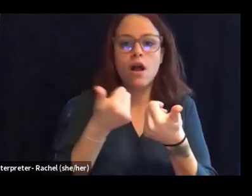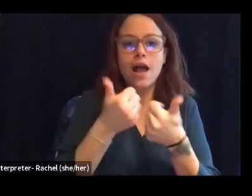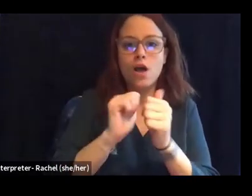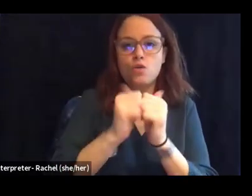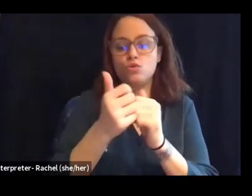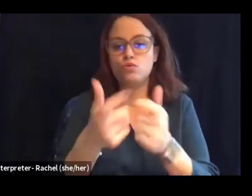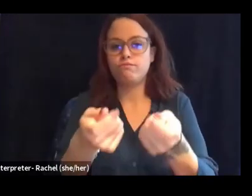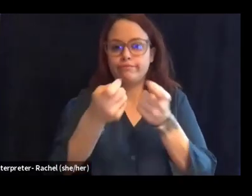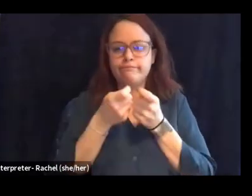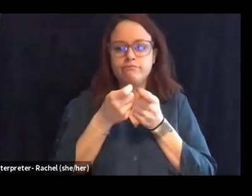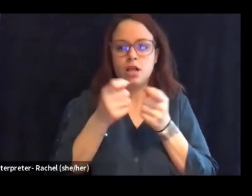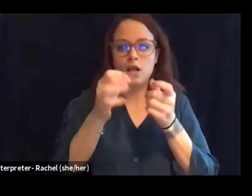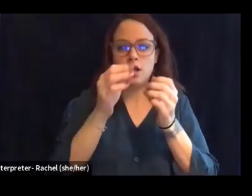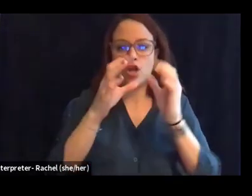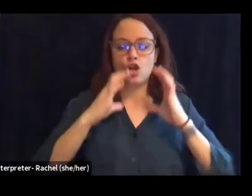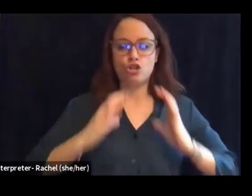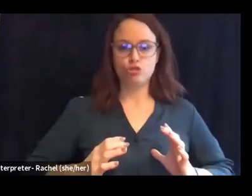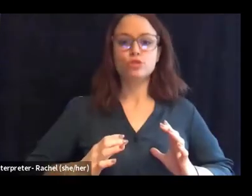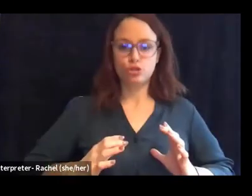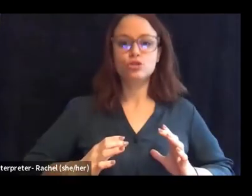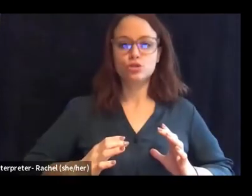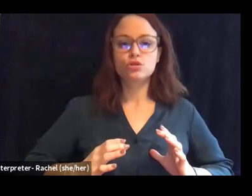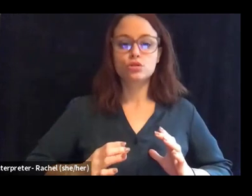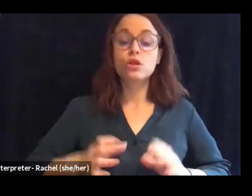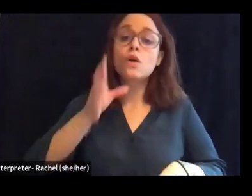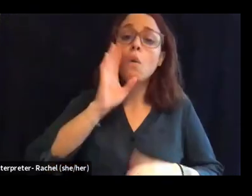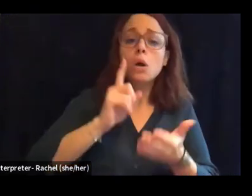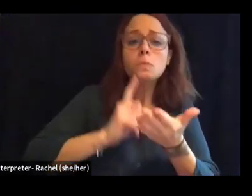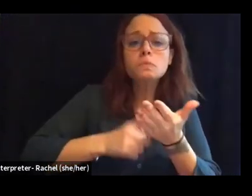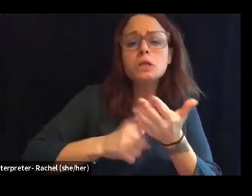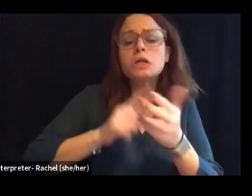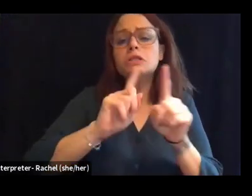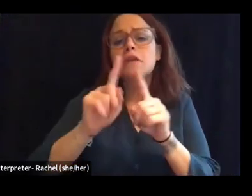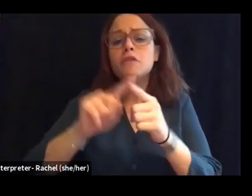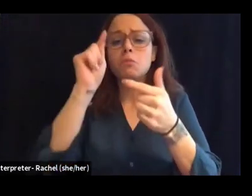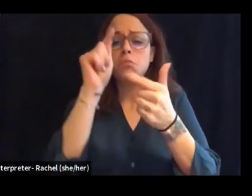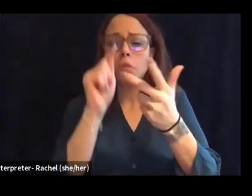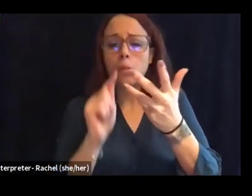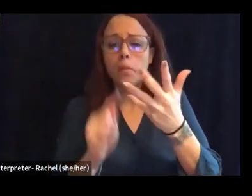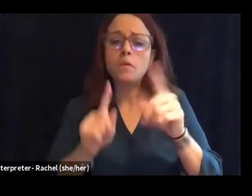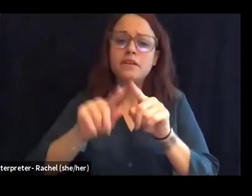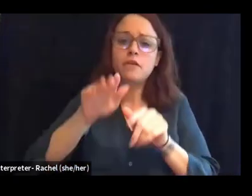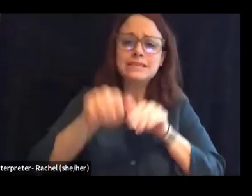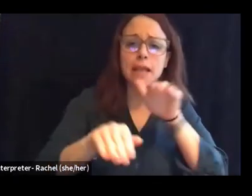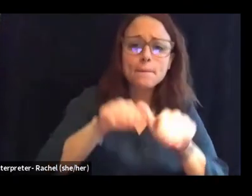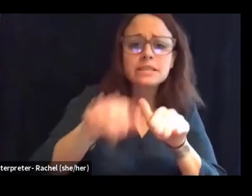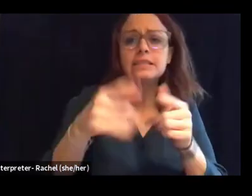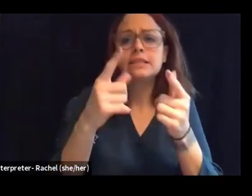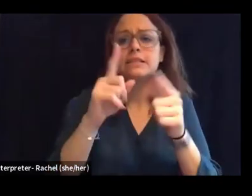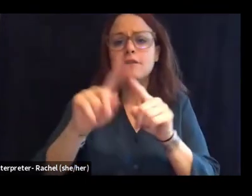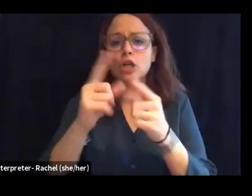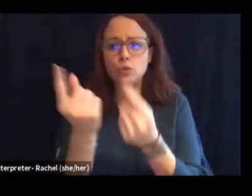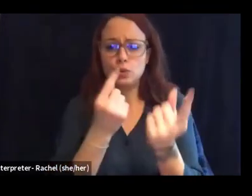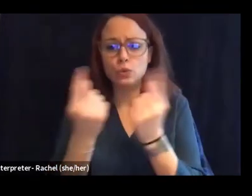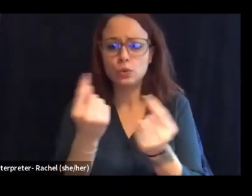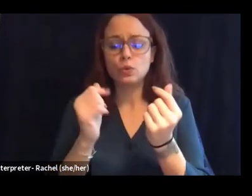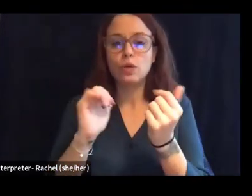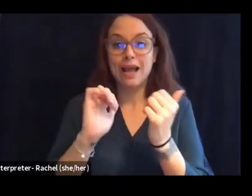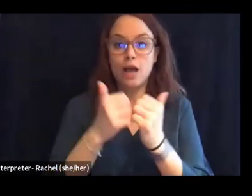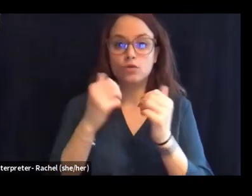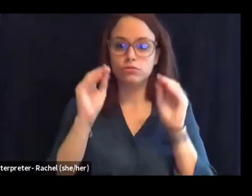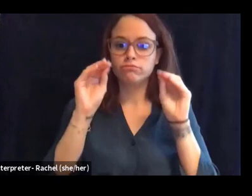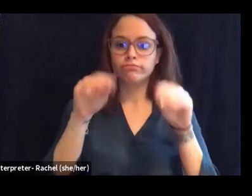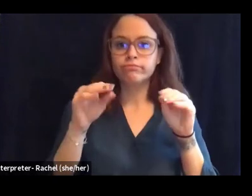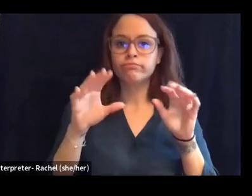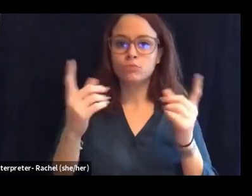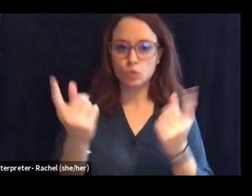go through several different steps and marketing tactics and how you would deploy them. And we're going to talk about how much to